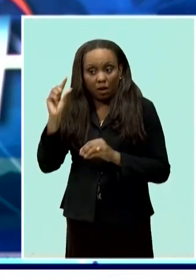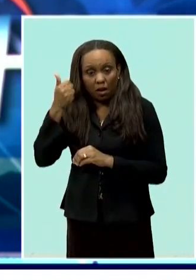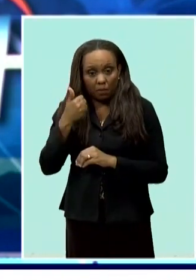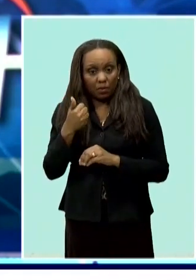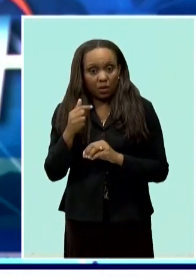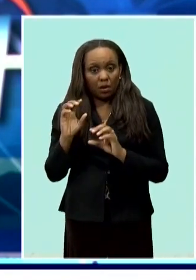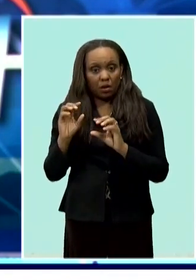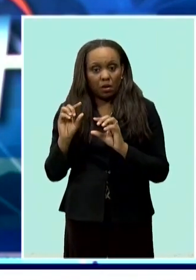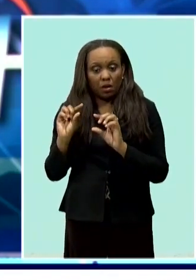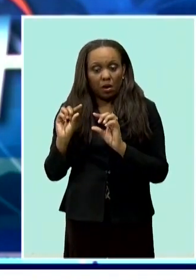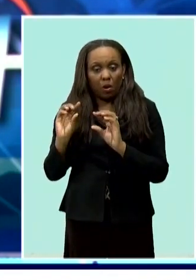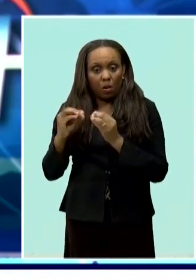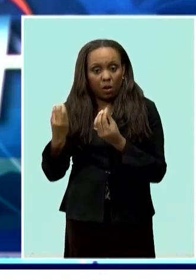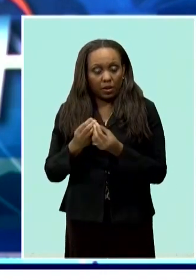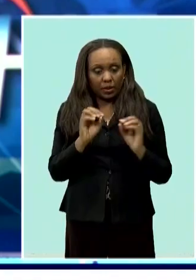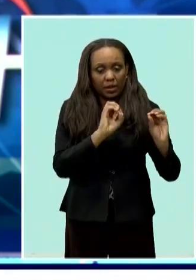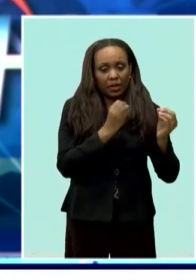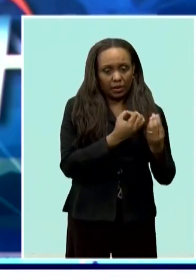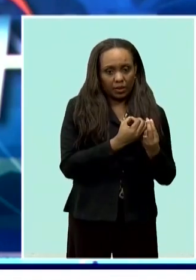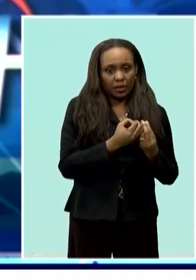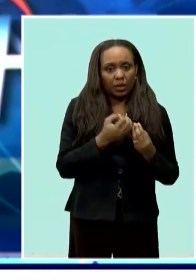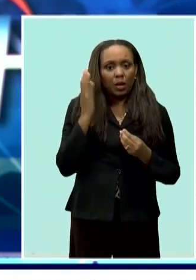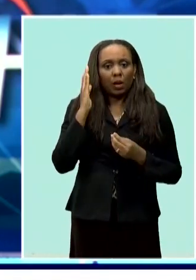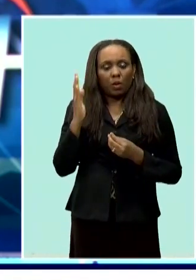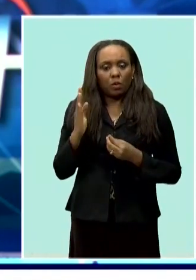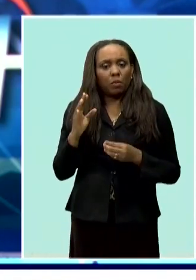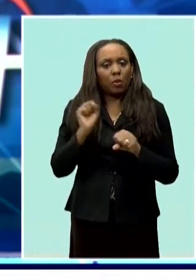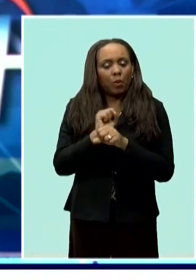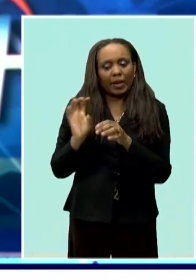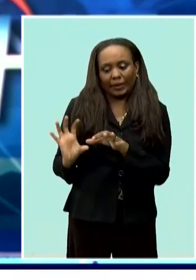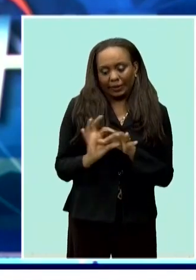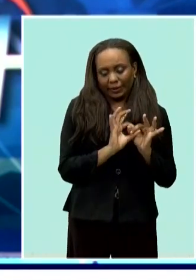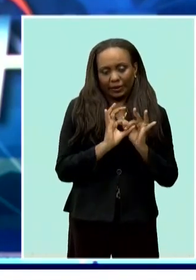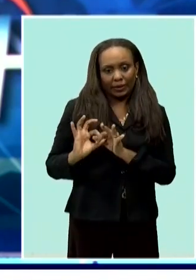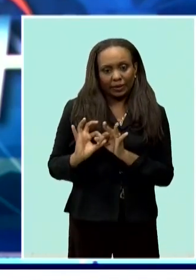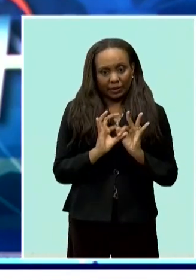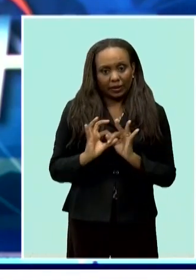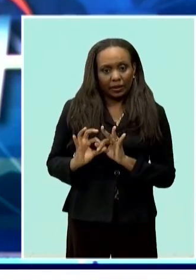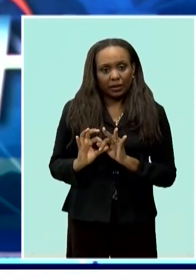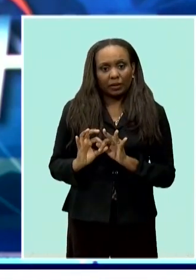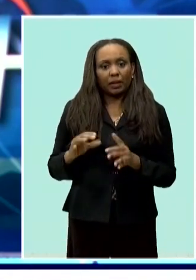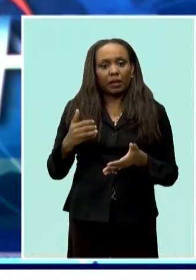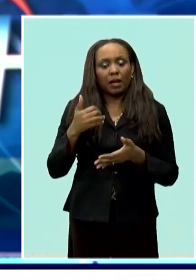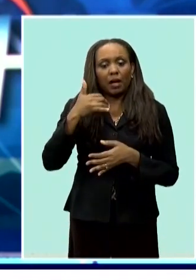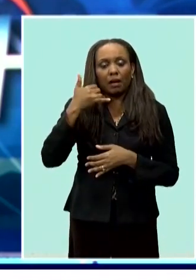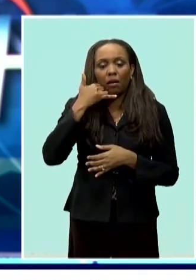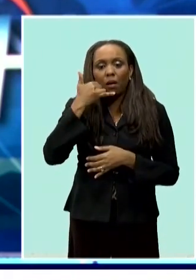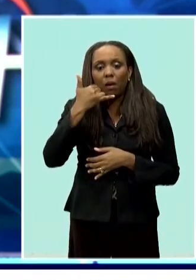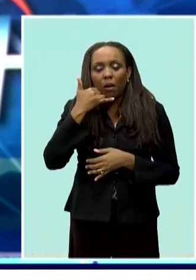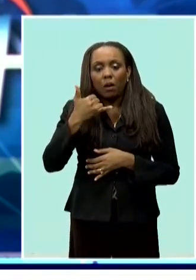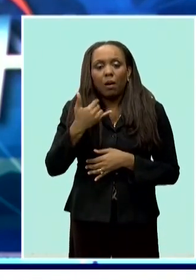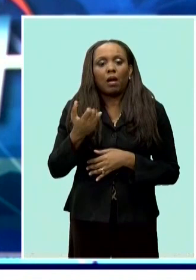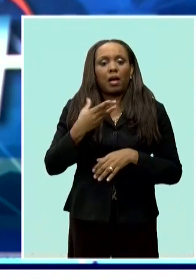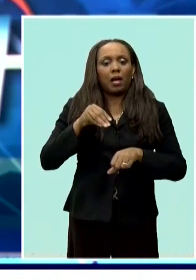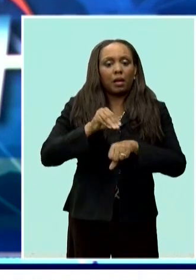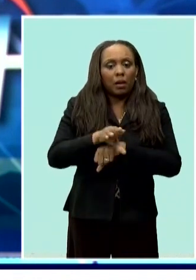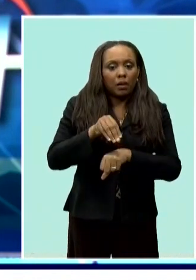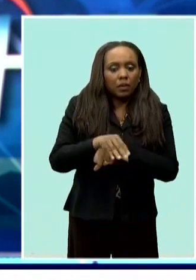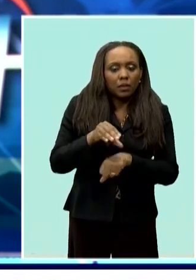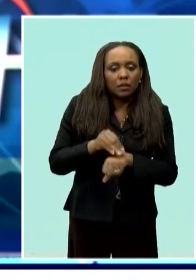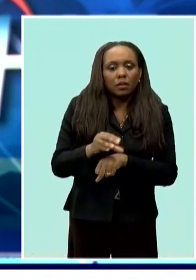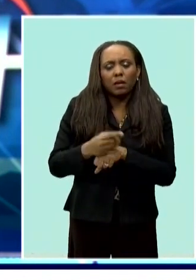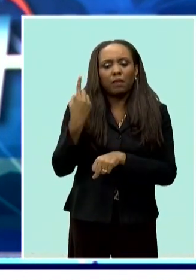Marshall Harris Sandy Lane Charitable Trust Helpline was launched yesterday. The 24-hour service will provide an avenue for people to call in with concerns